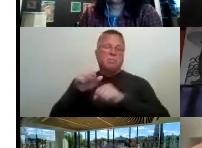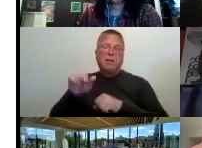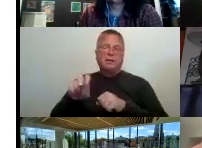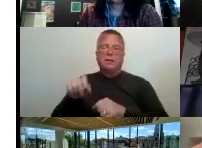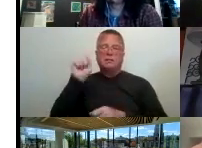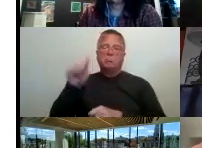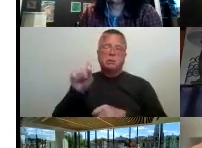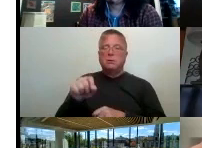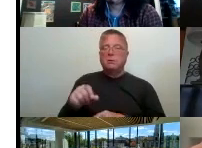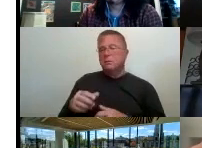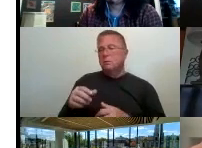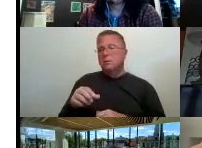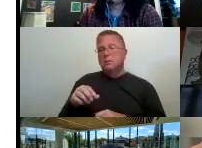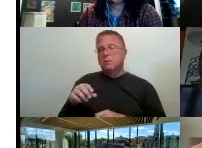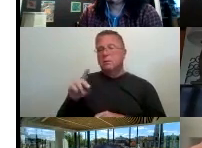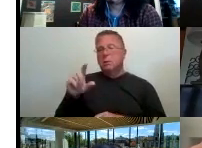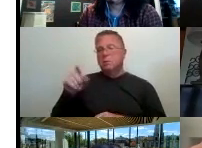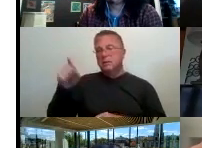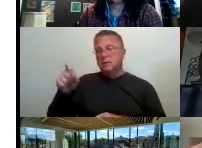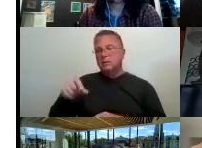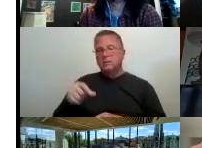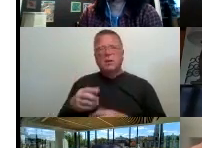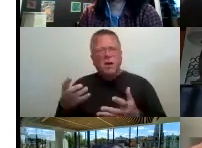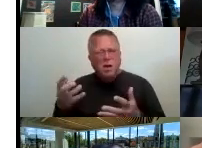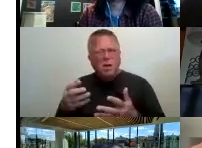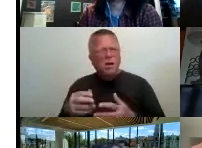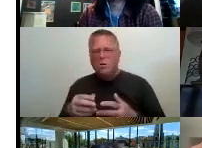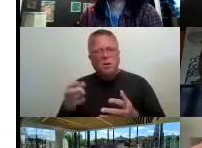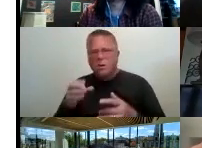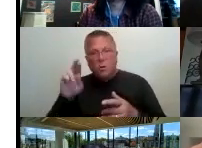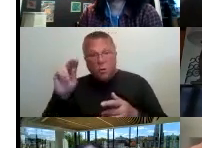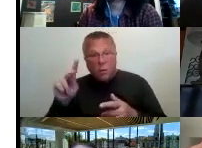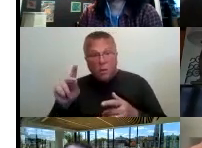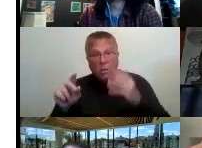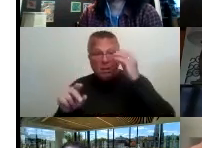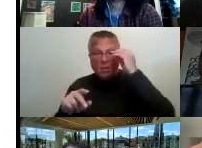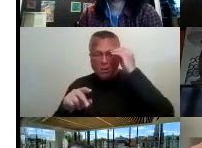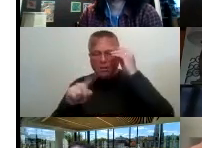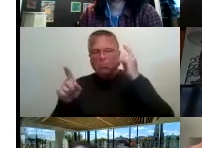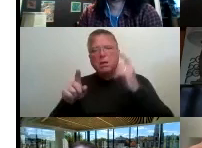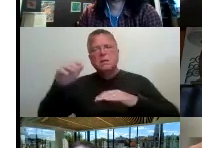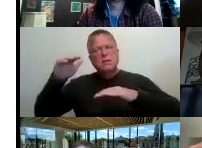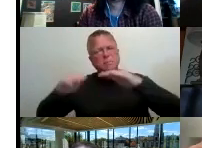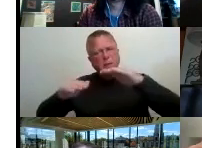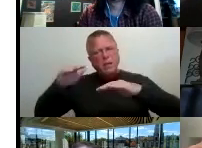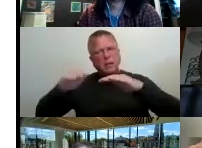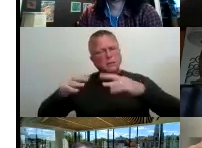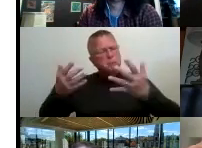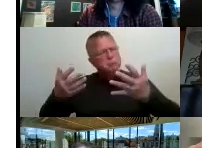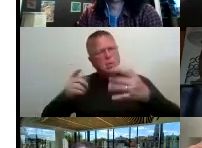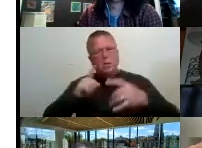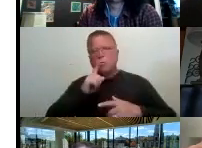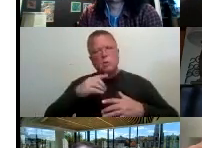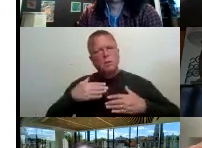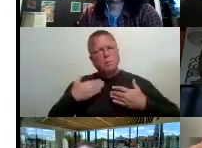about a decade ago. And that went over like a lead brick. But it balanced. I'm really